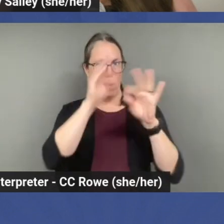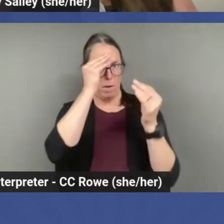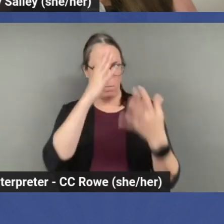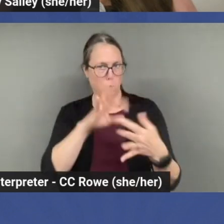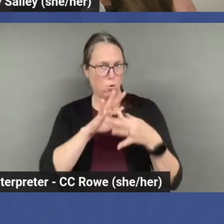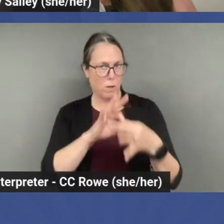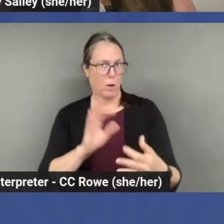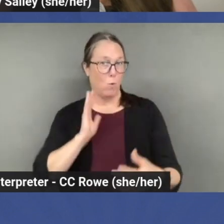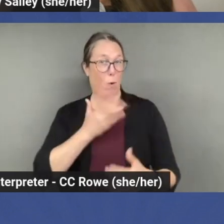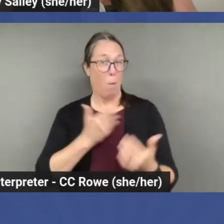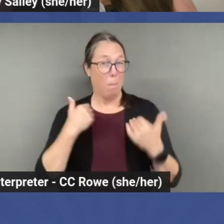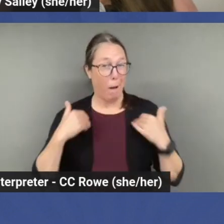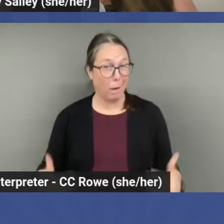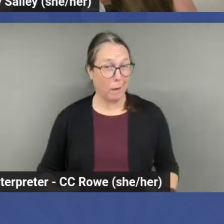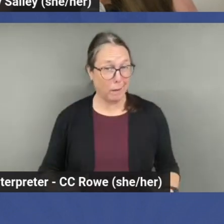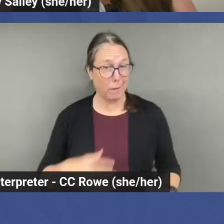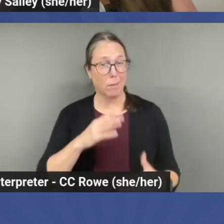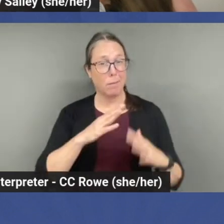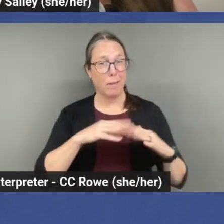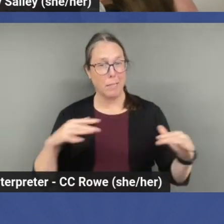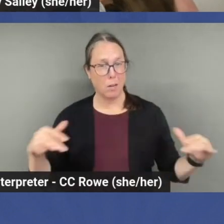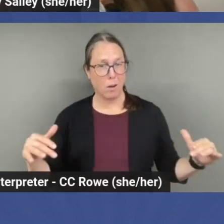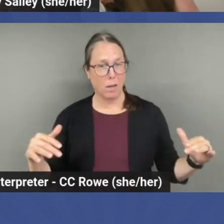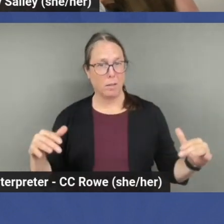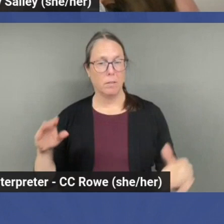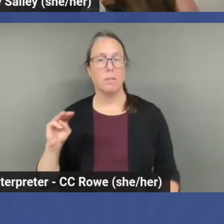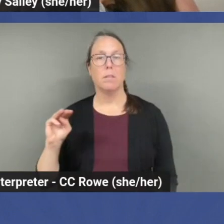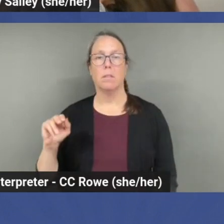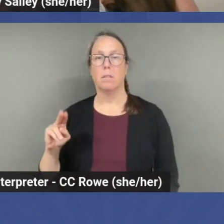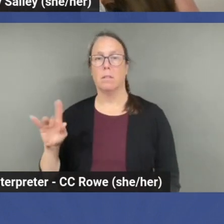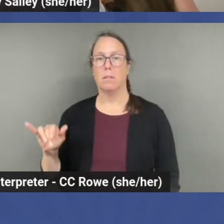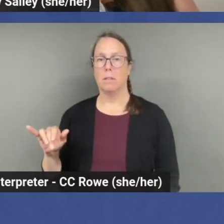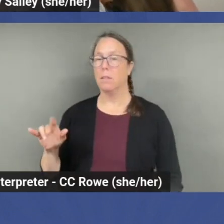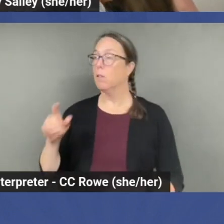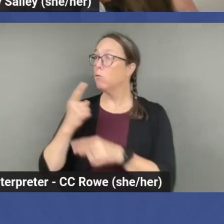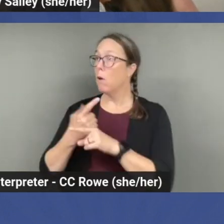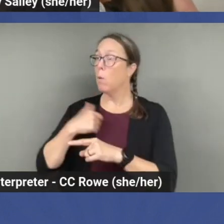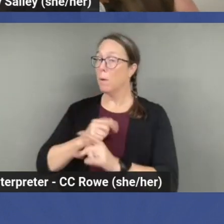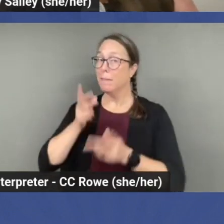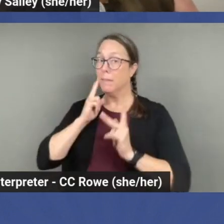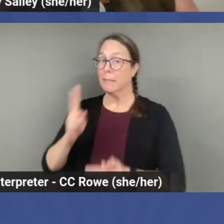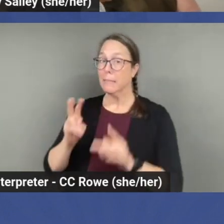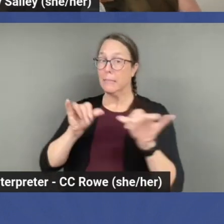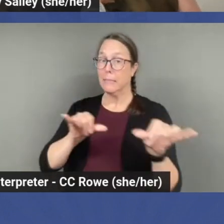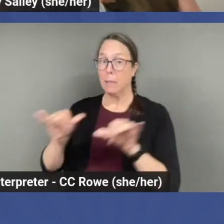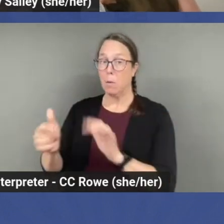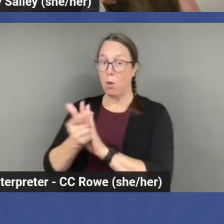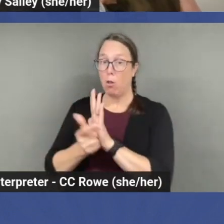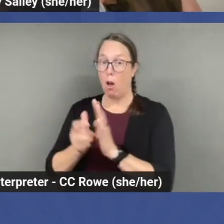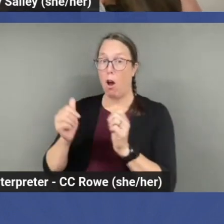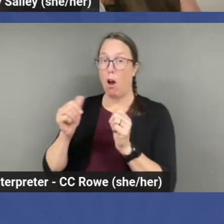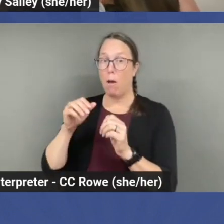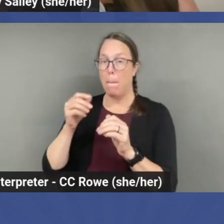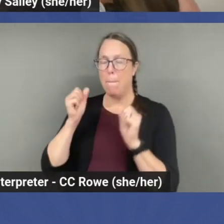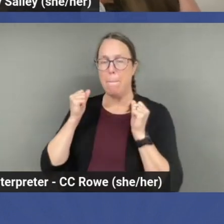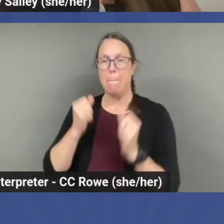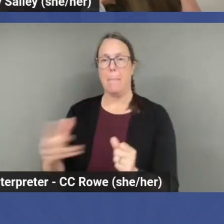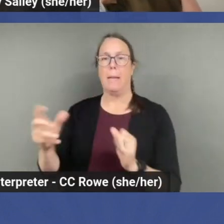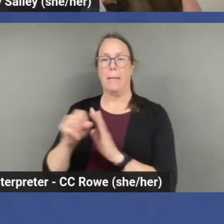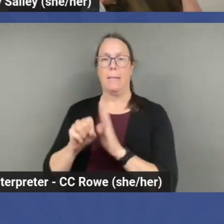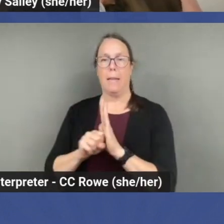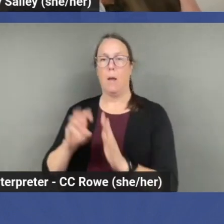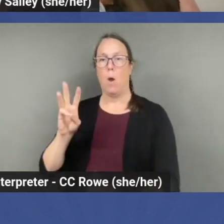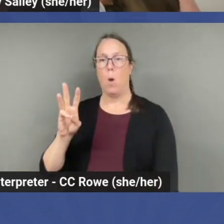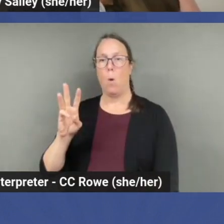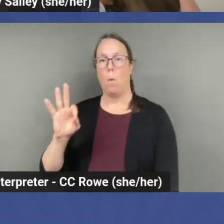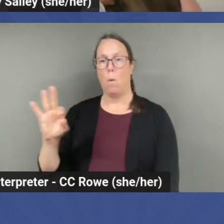everything else. Yeah, and we've seen very similar laws in many states, right? Like Woodhull's been really, really involved in a lot of the